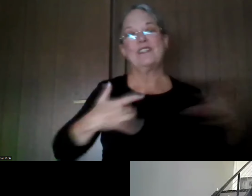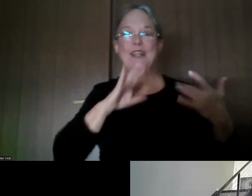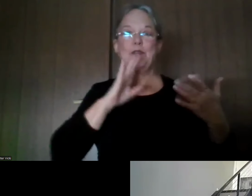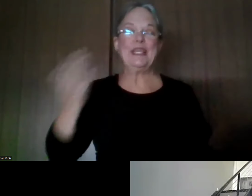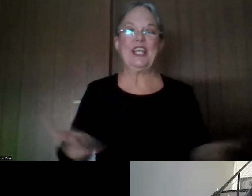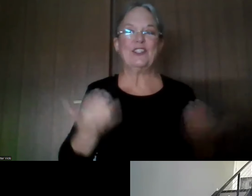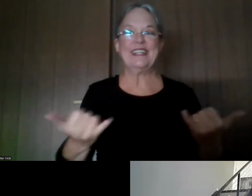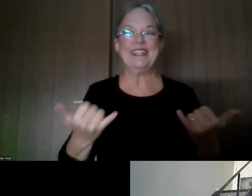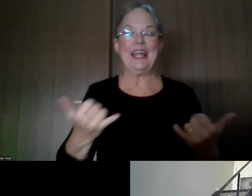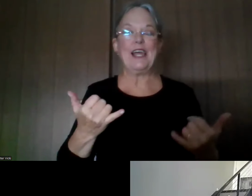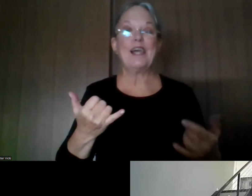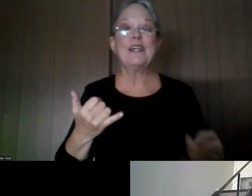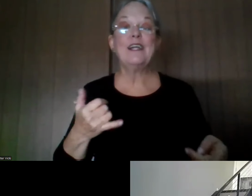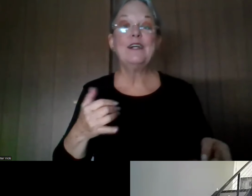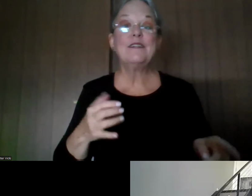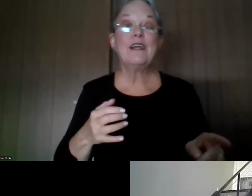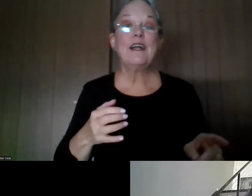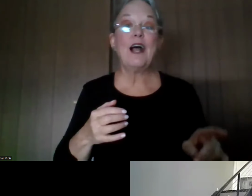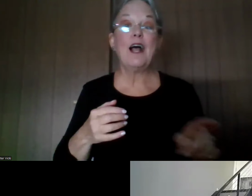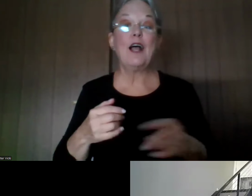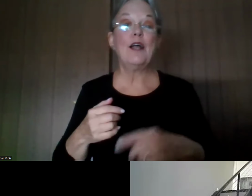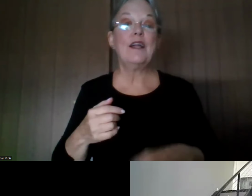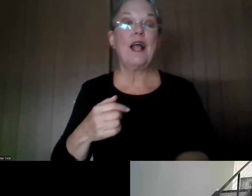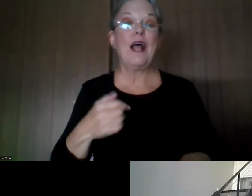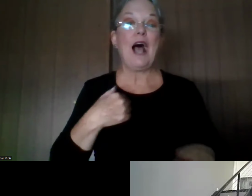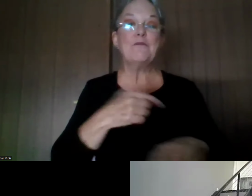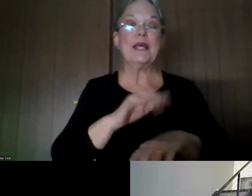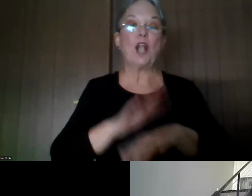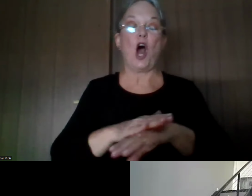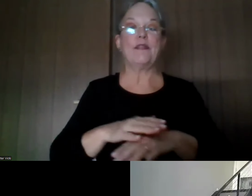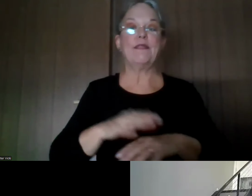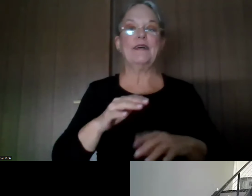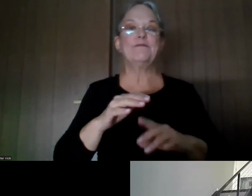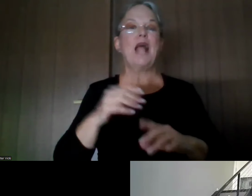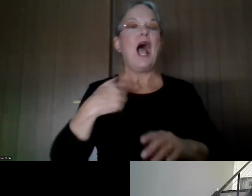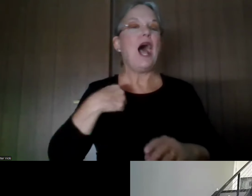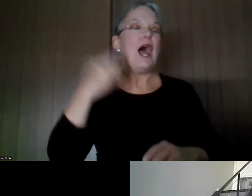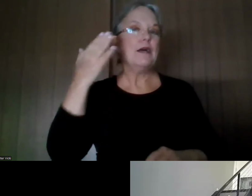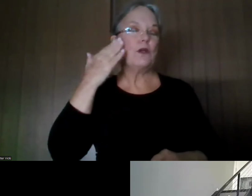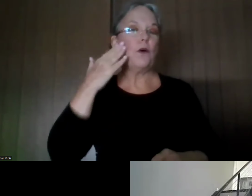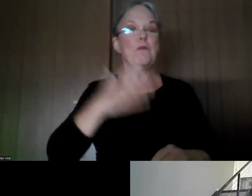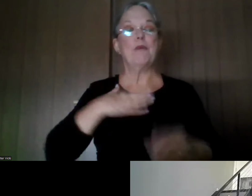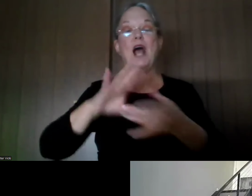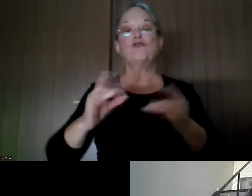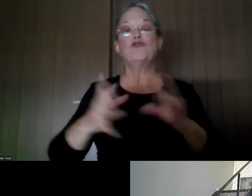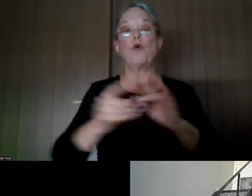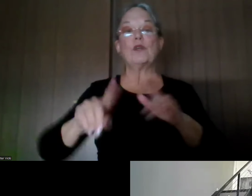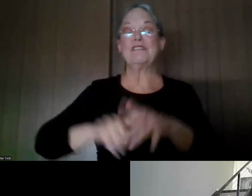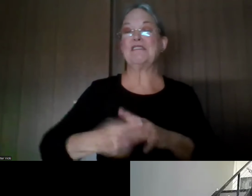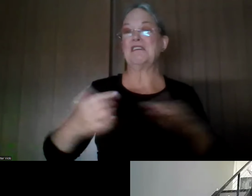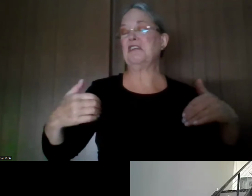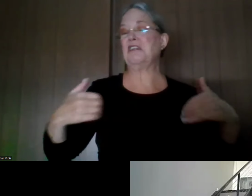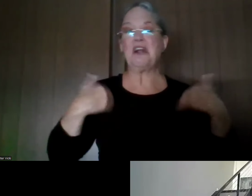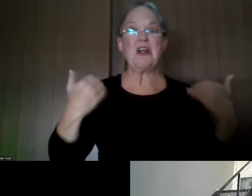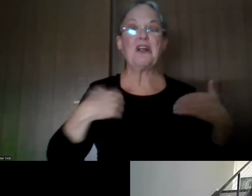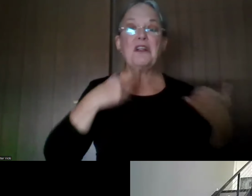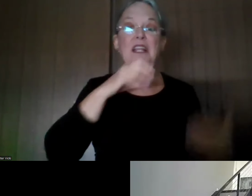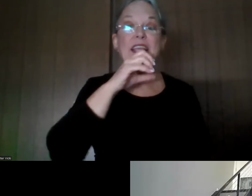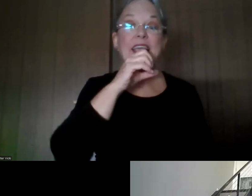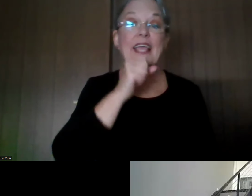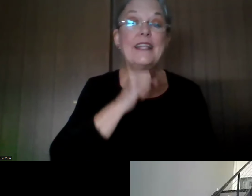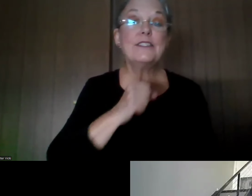I advocate on the behalf of domestic violence, recognizing that my story starts at the early age of 14.